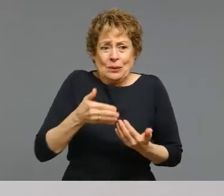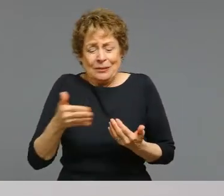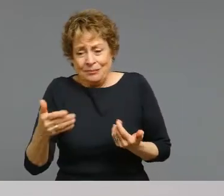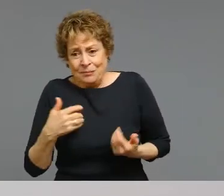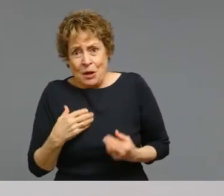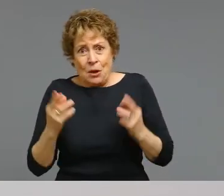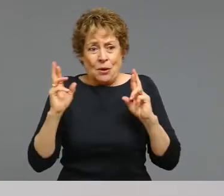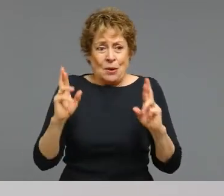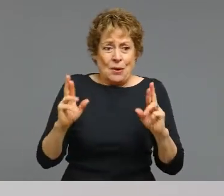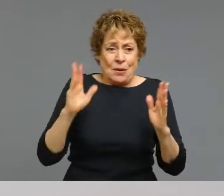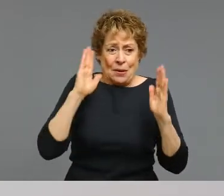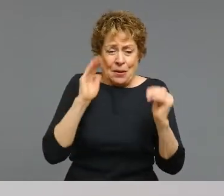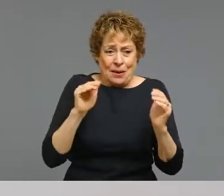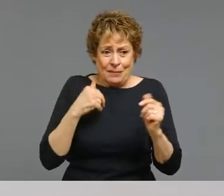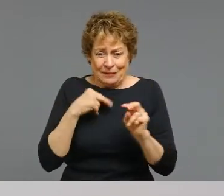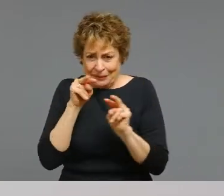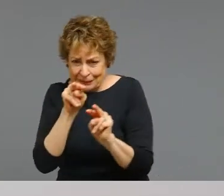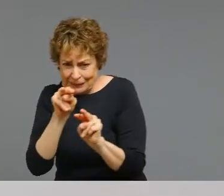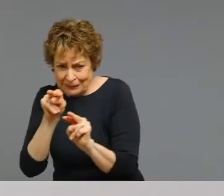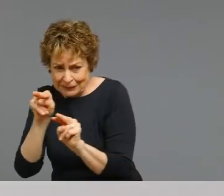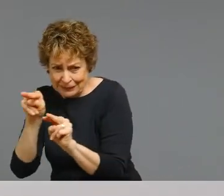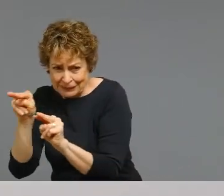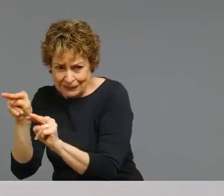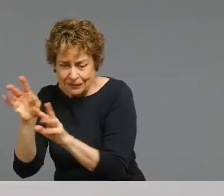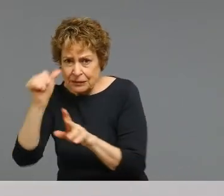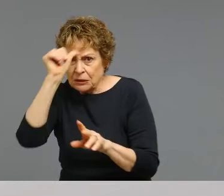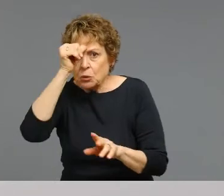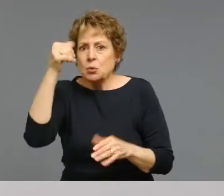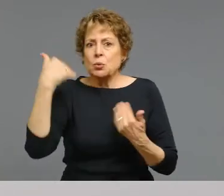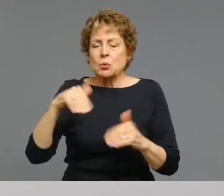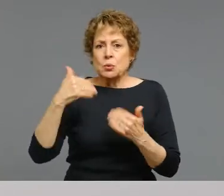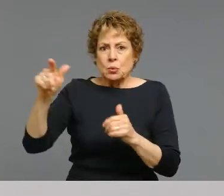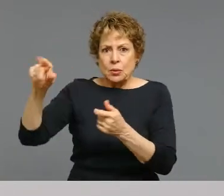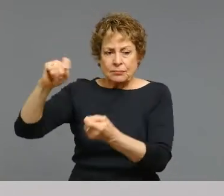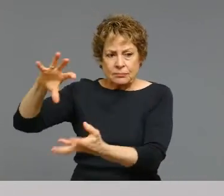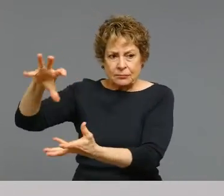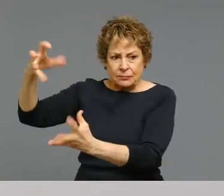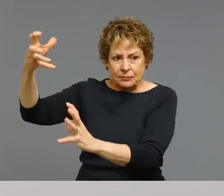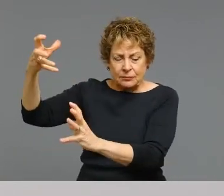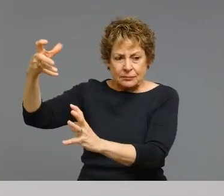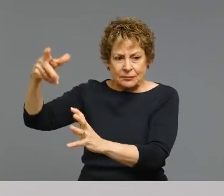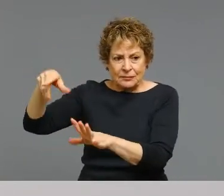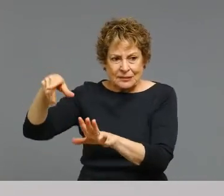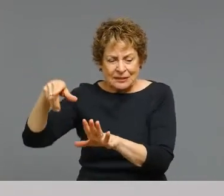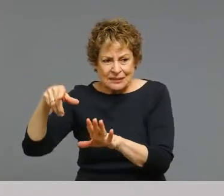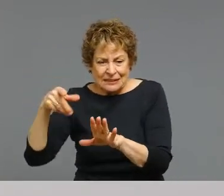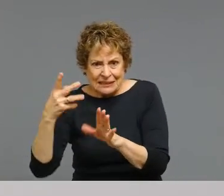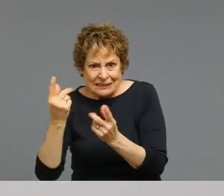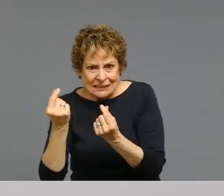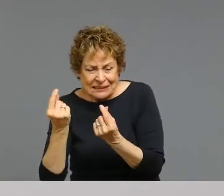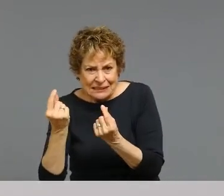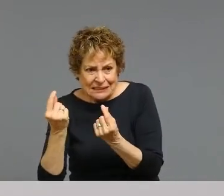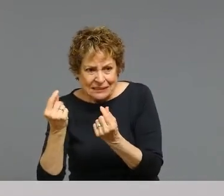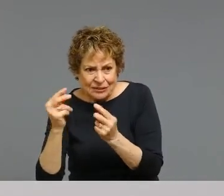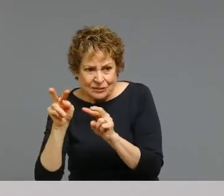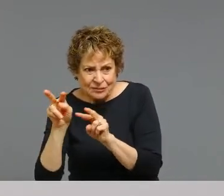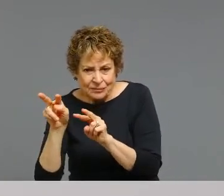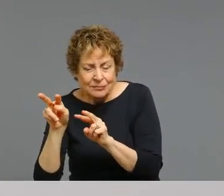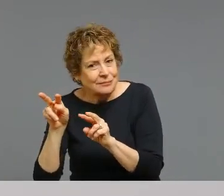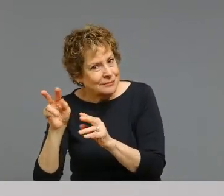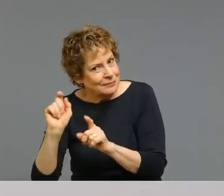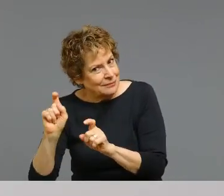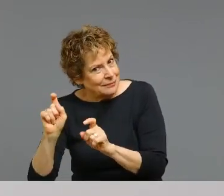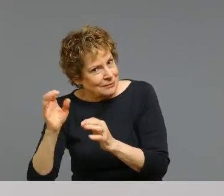and what occurred in Michigan with a little bit of interest before starting to make some of those big recommendations and